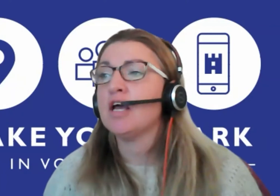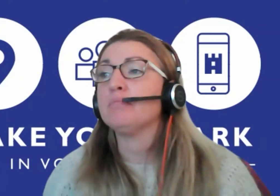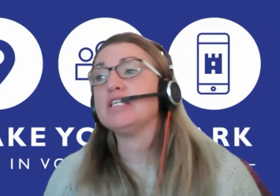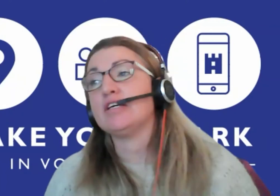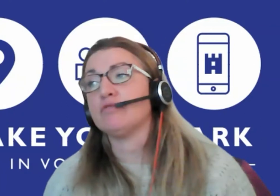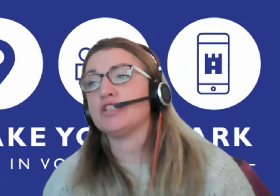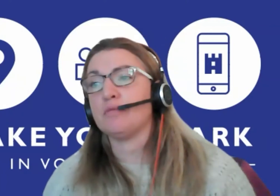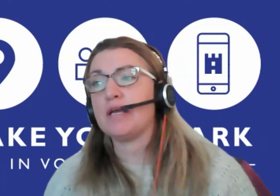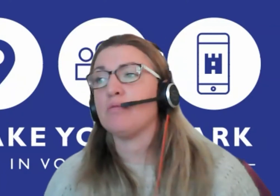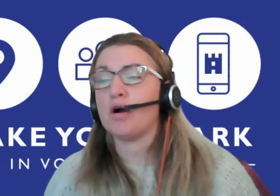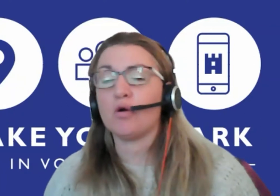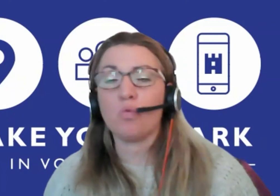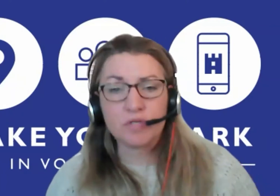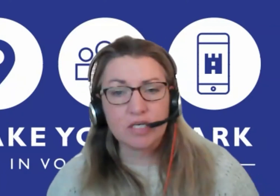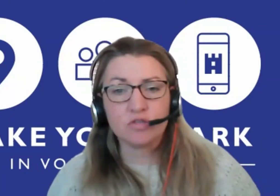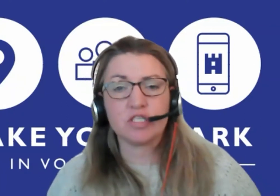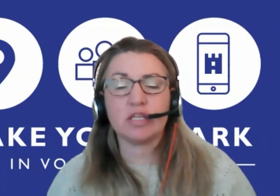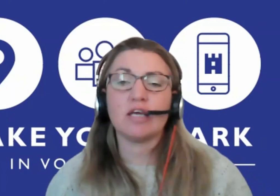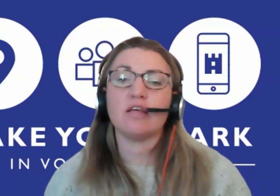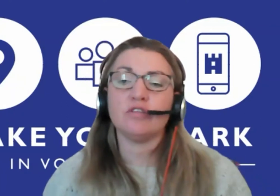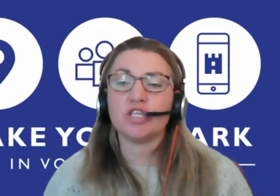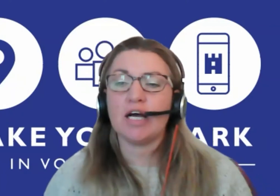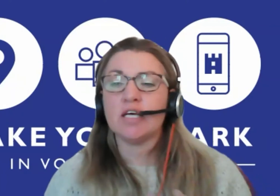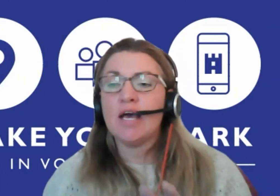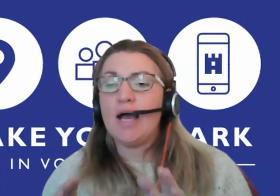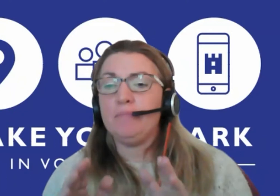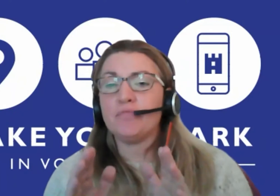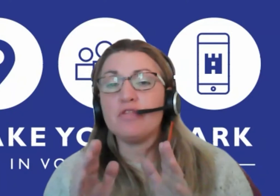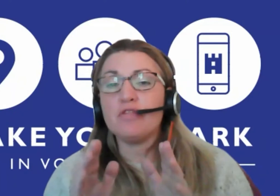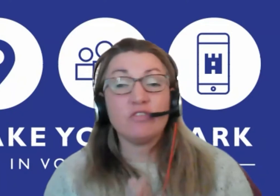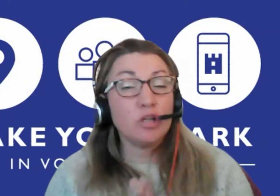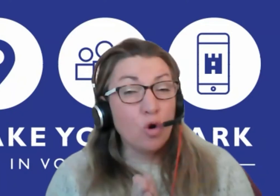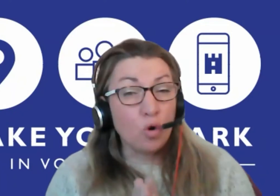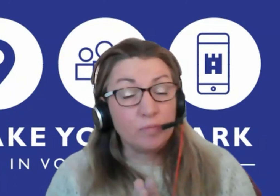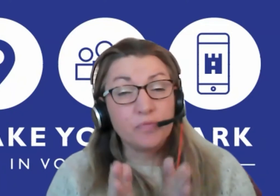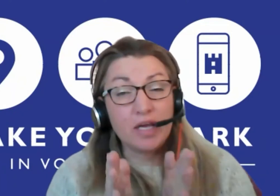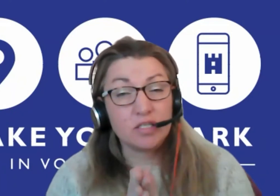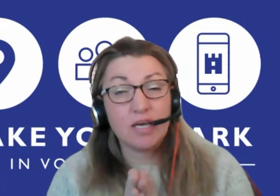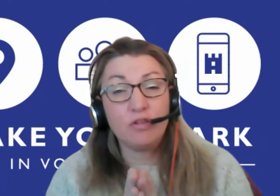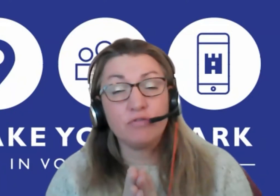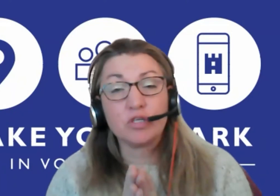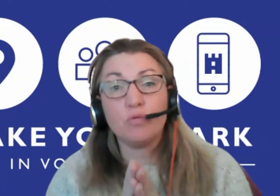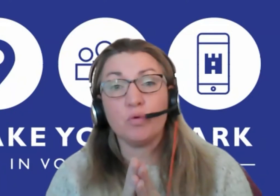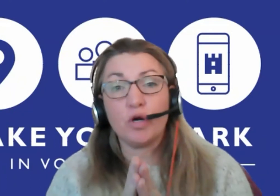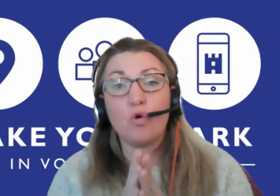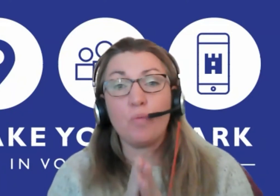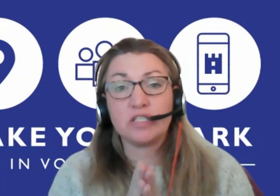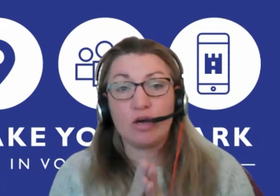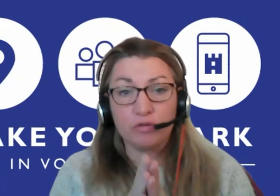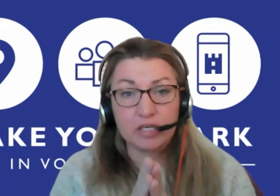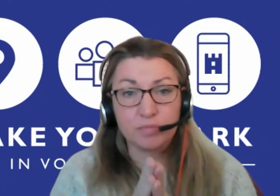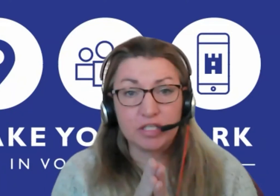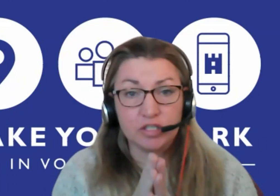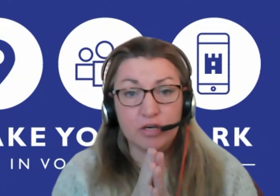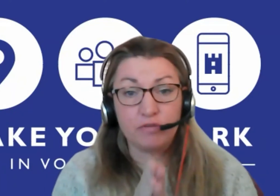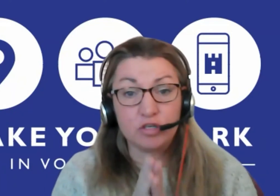participation, please head over to the Make Your Mark website. So there's a link there in the chat. There isn't long. It's 10th of October. We're hoping to get